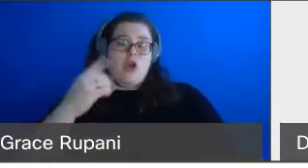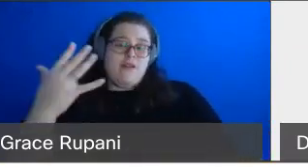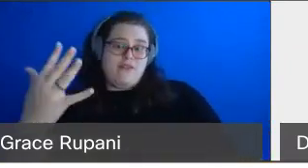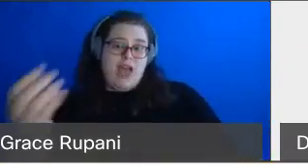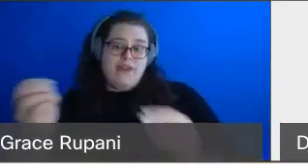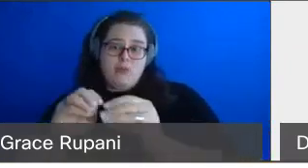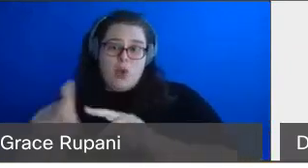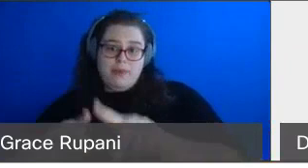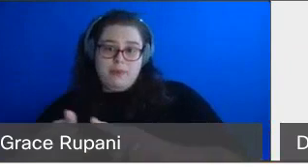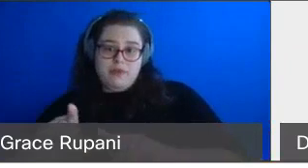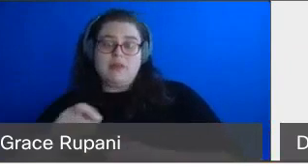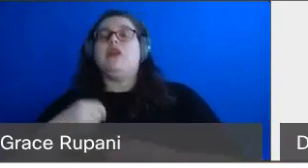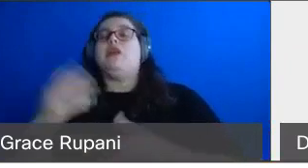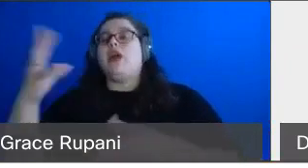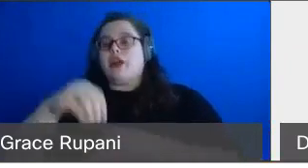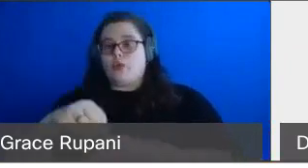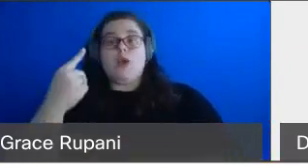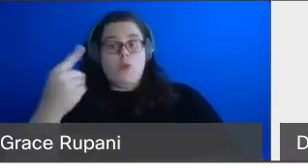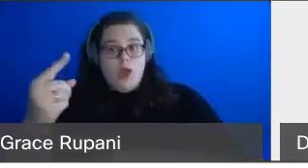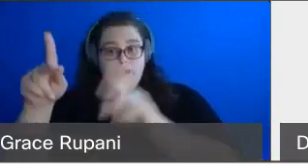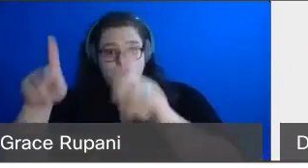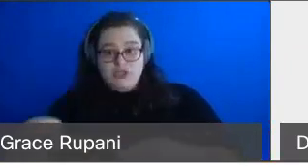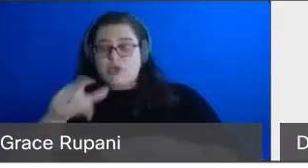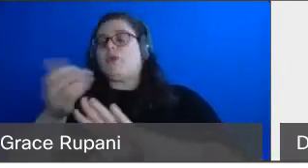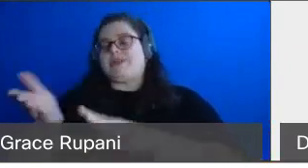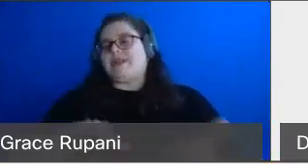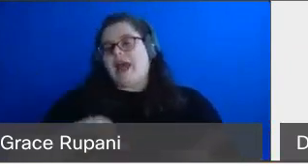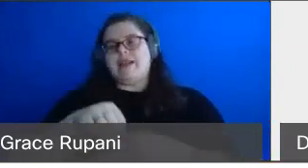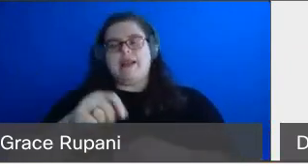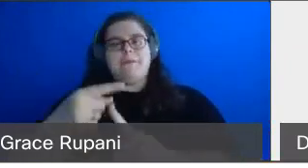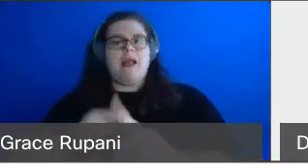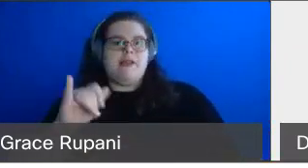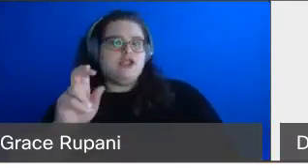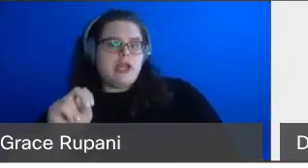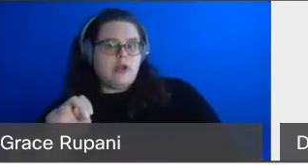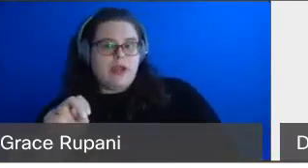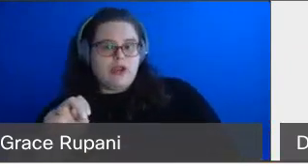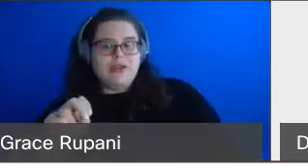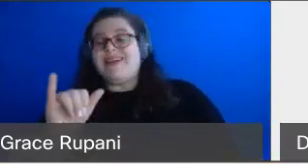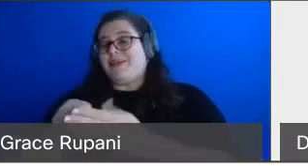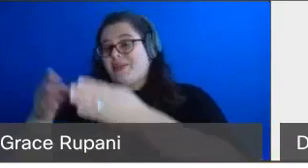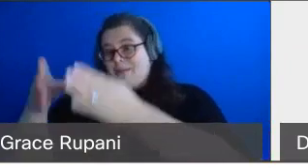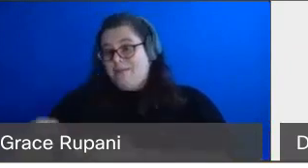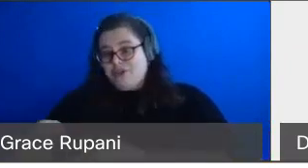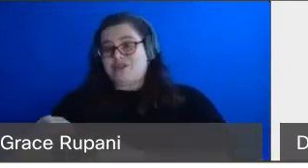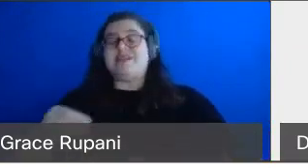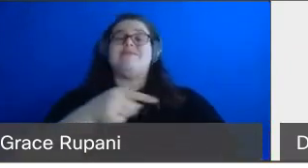including 1 person who did die in January. That person had COVID in August and had